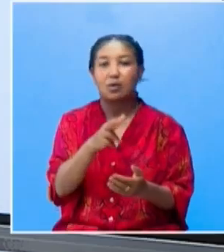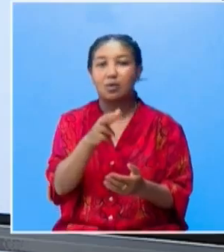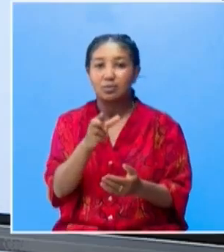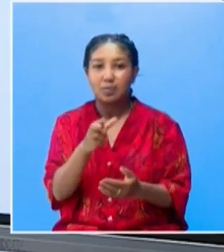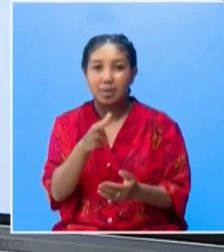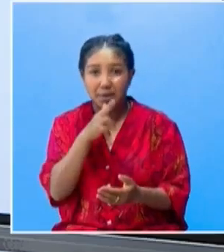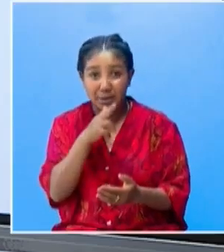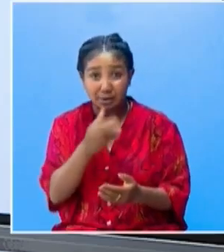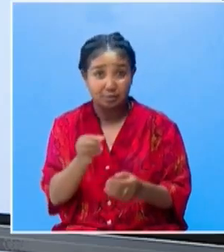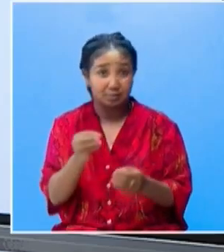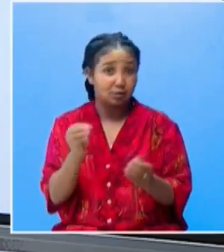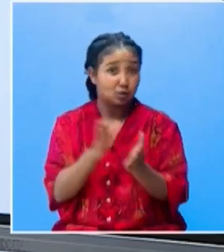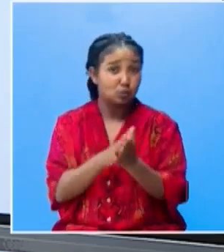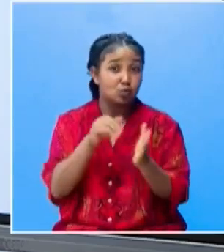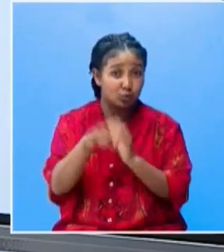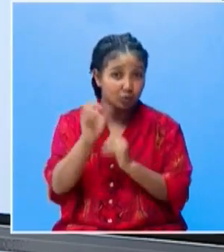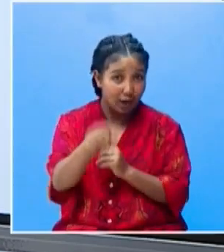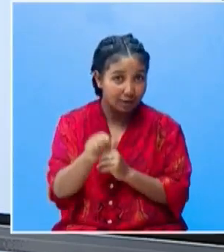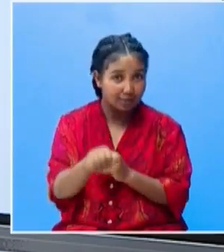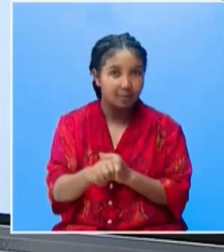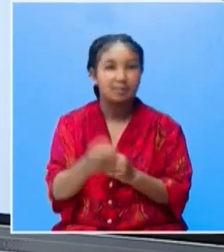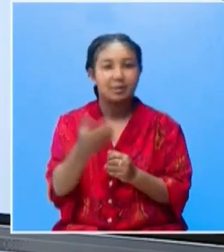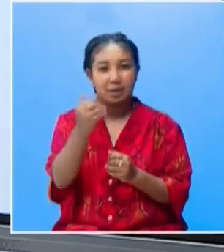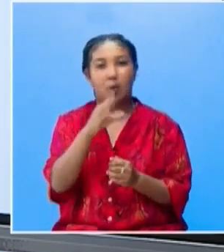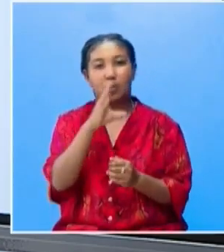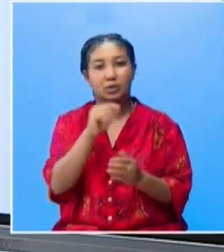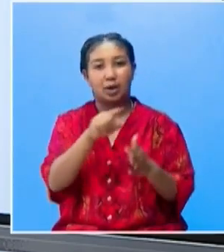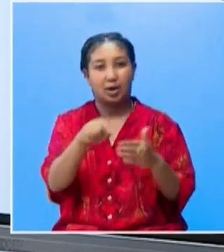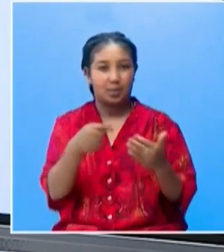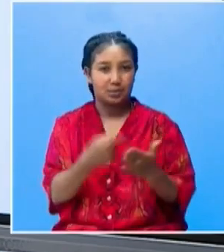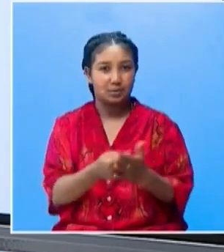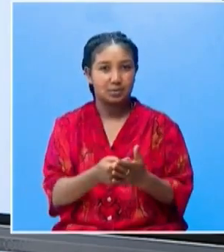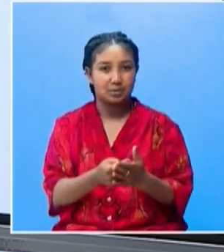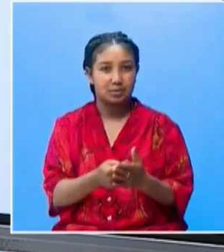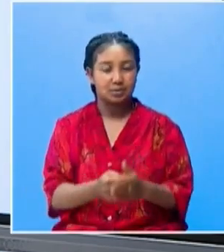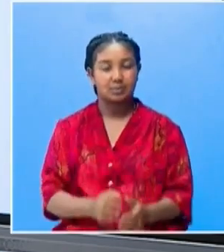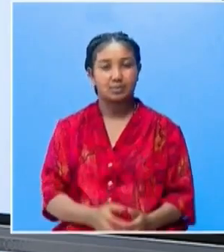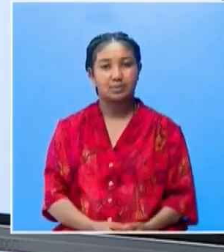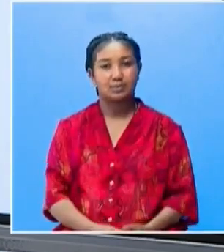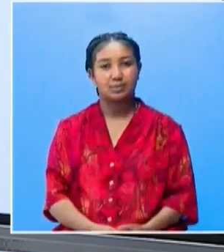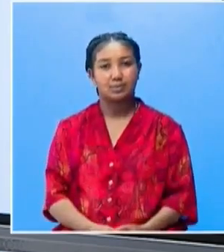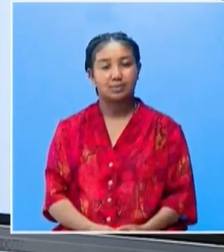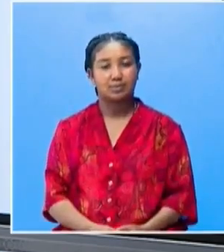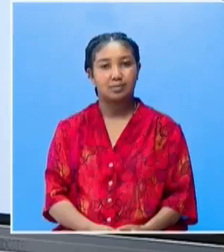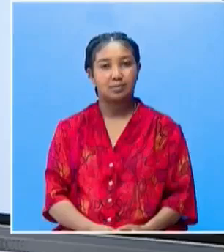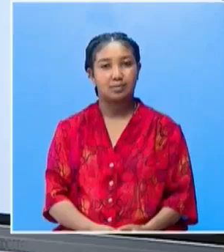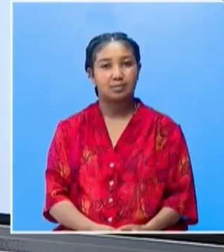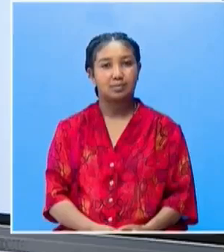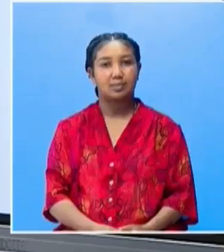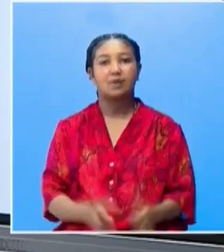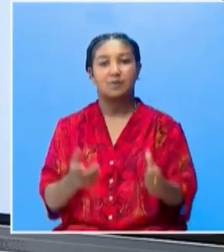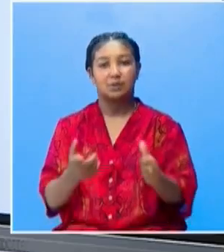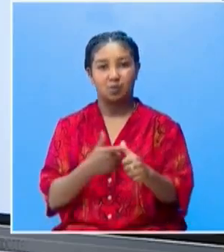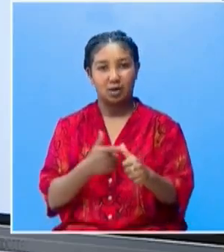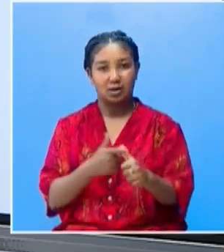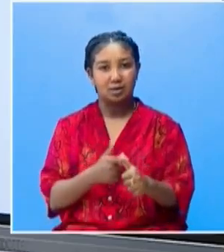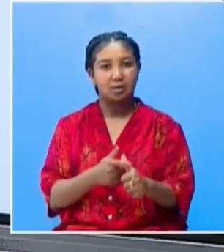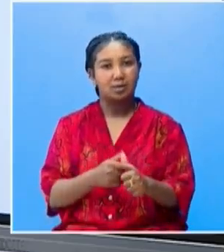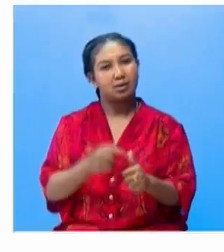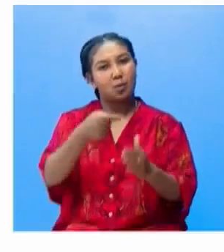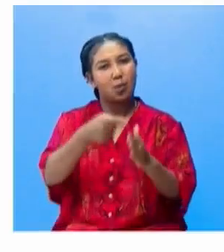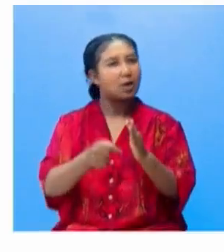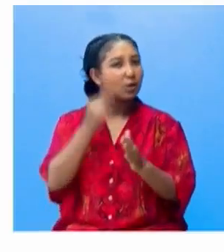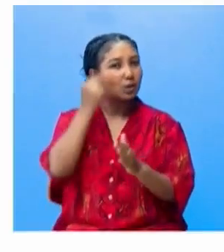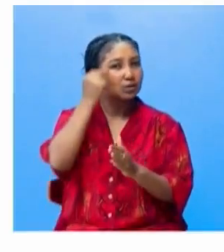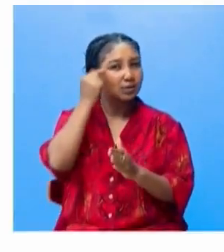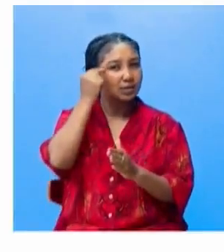right? Yes, so let's talk about that. Let's ask this way. Let's use the first one. What do you think